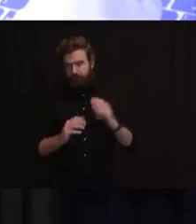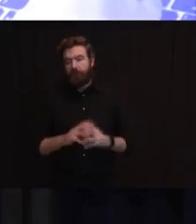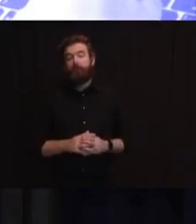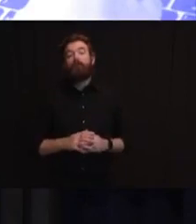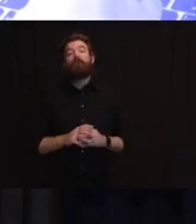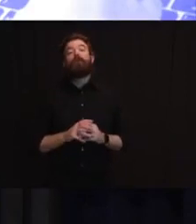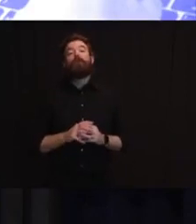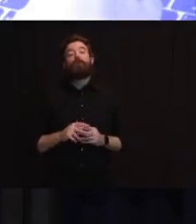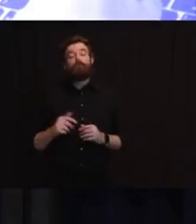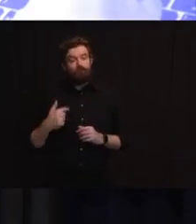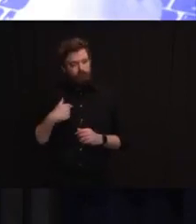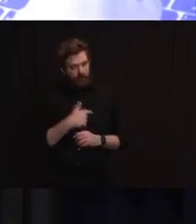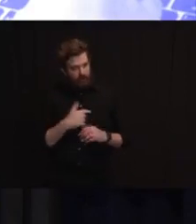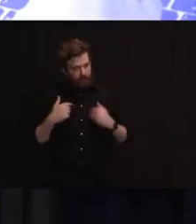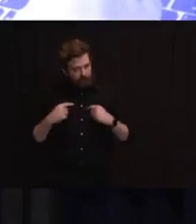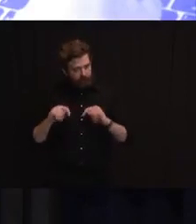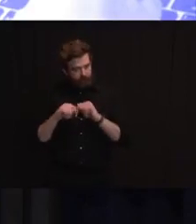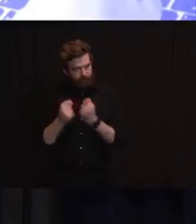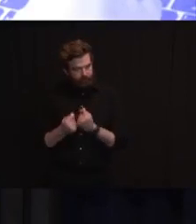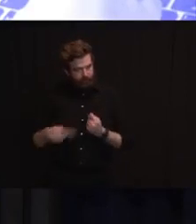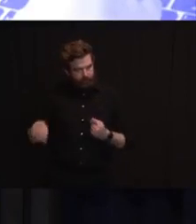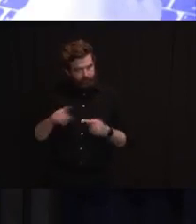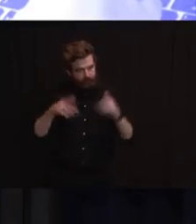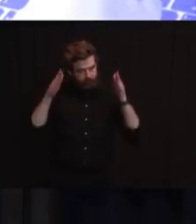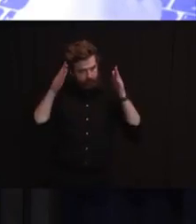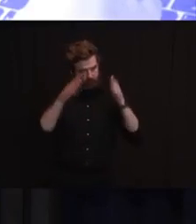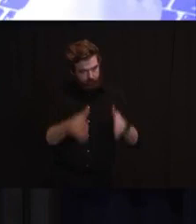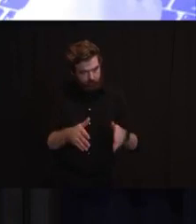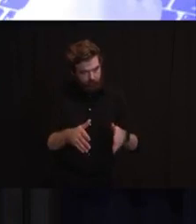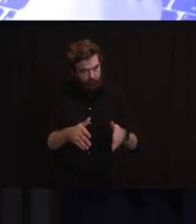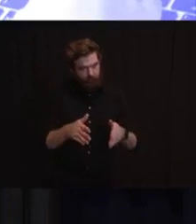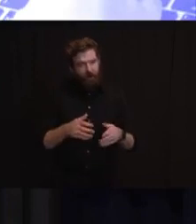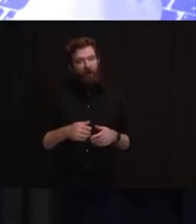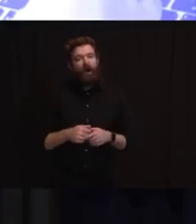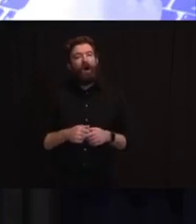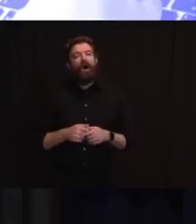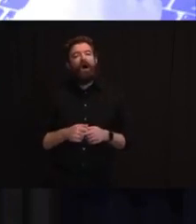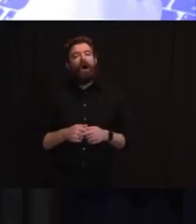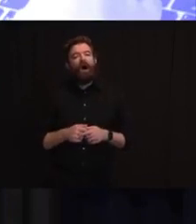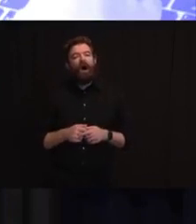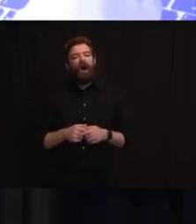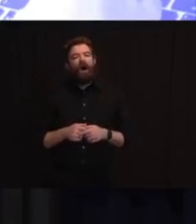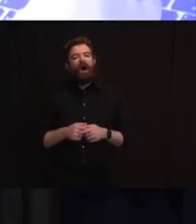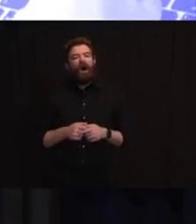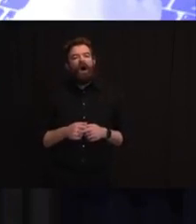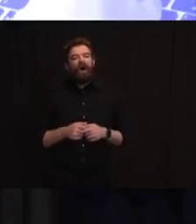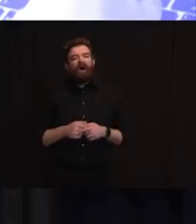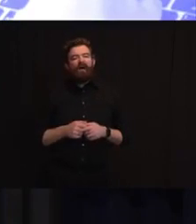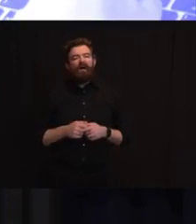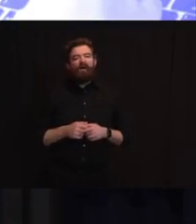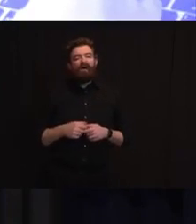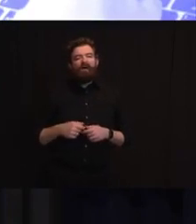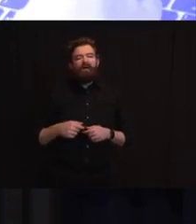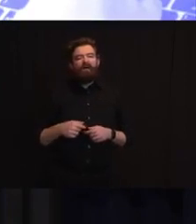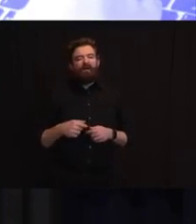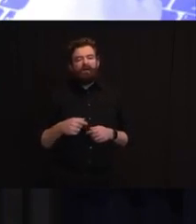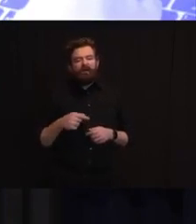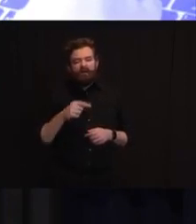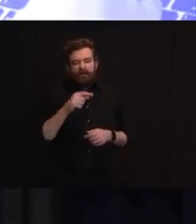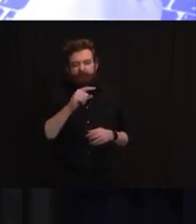call specific and vulnerable populations. That is a pretty in-depth plan